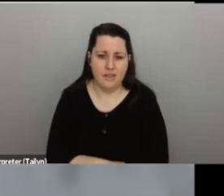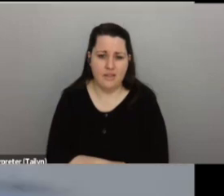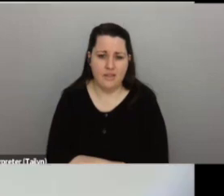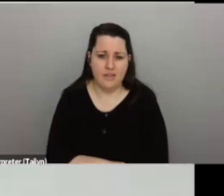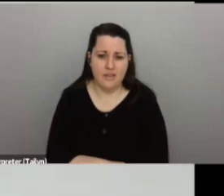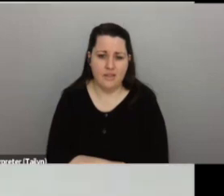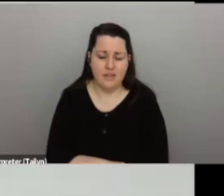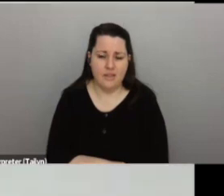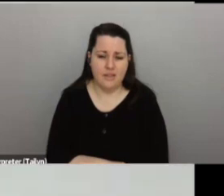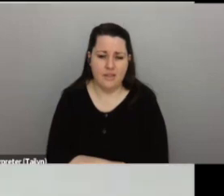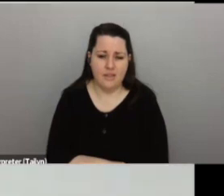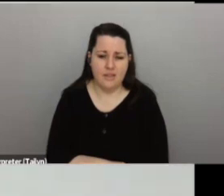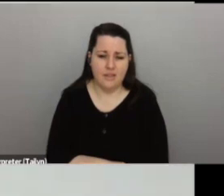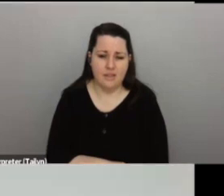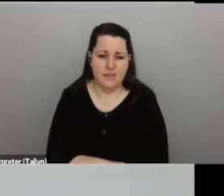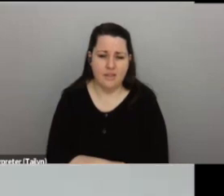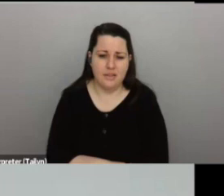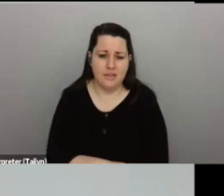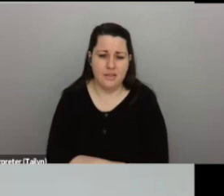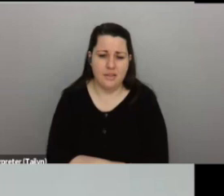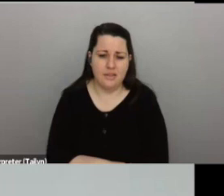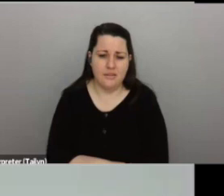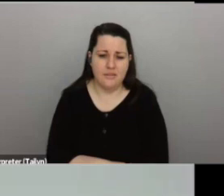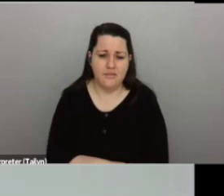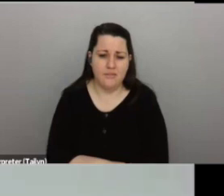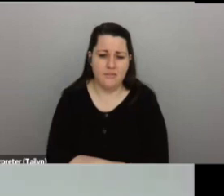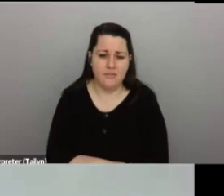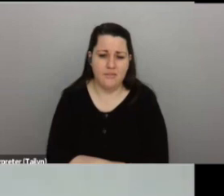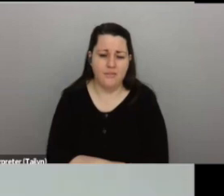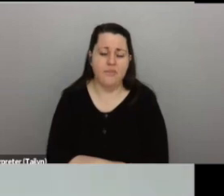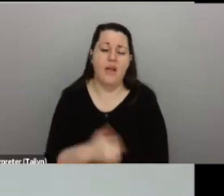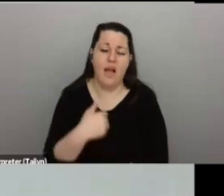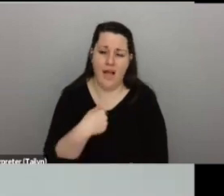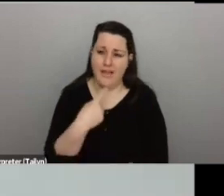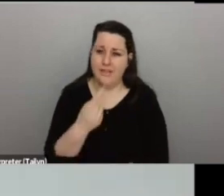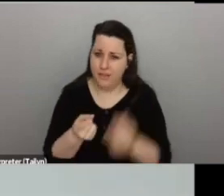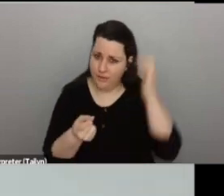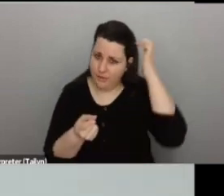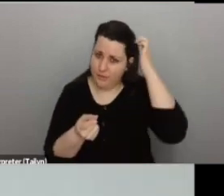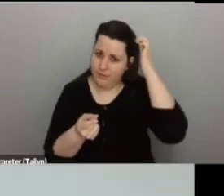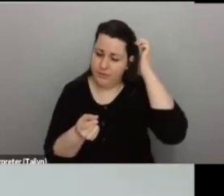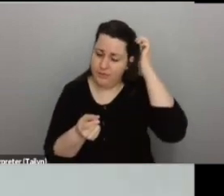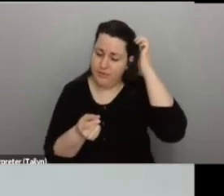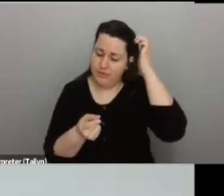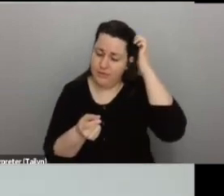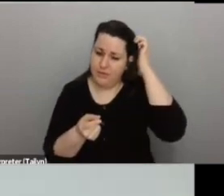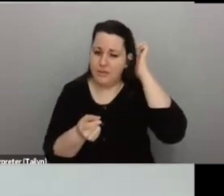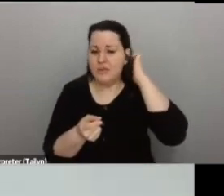let's see if I can turn the light on. Well, I'll tell you what it is. If I can turn this light